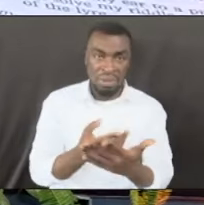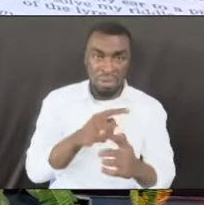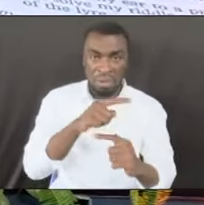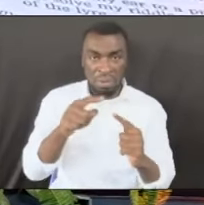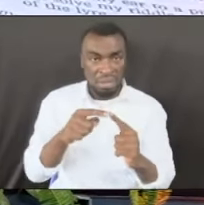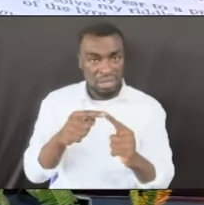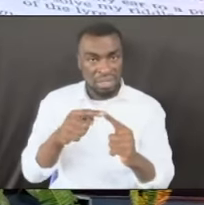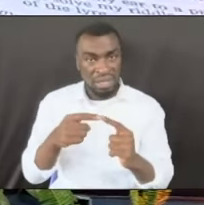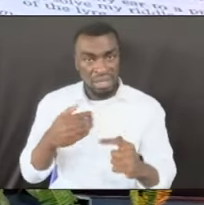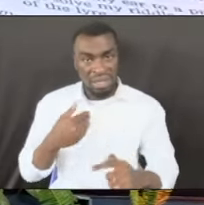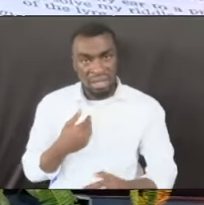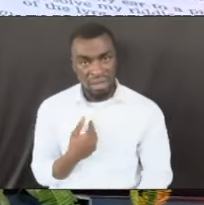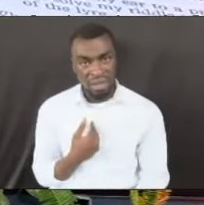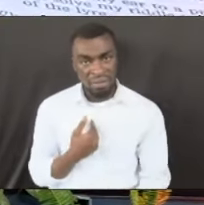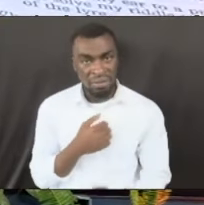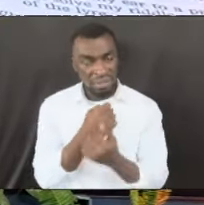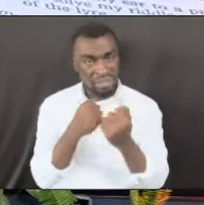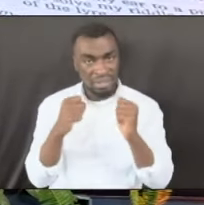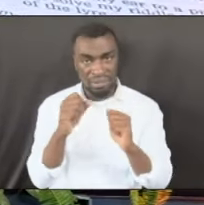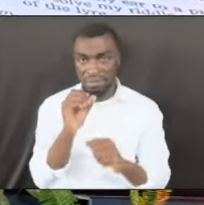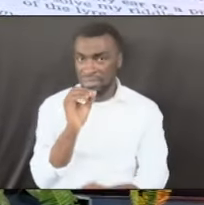safe.